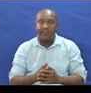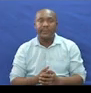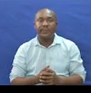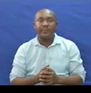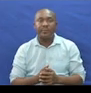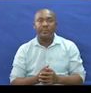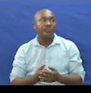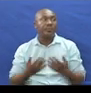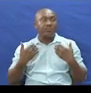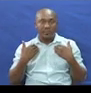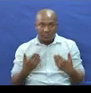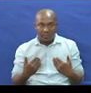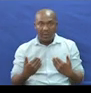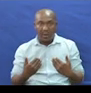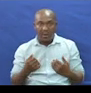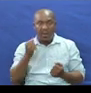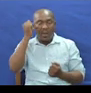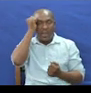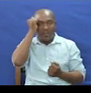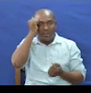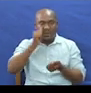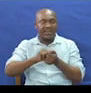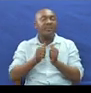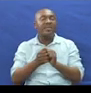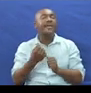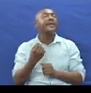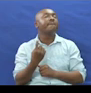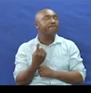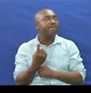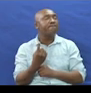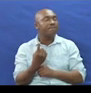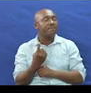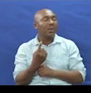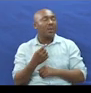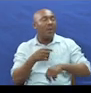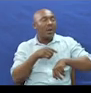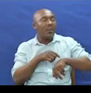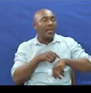Now, I remember something. When I was reading,